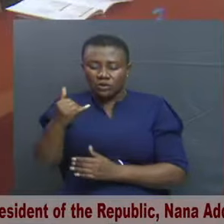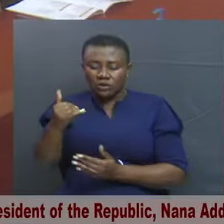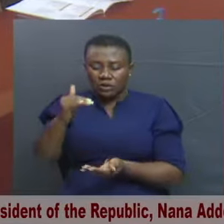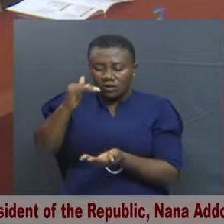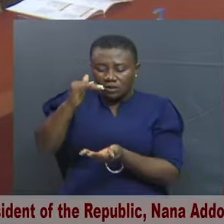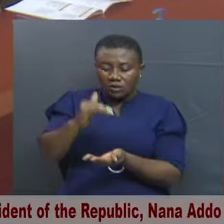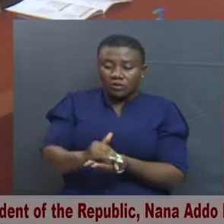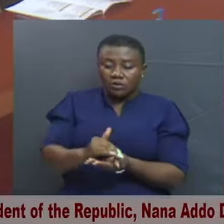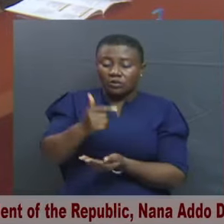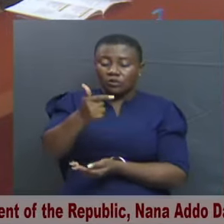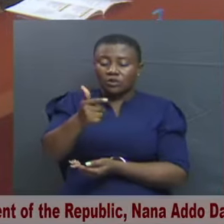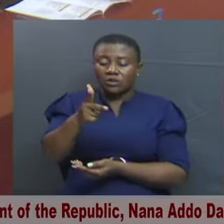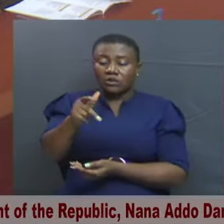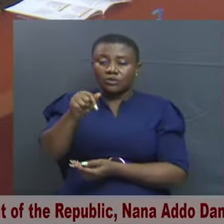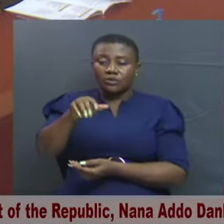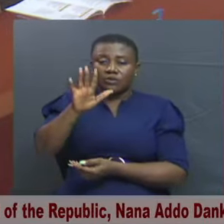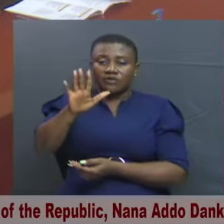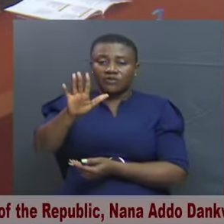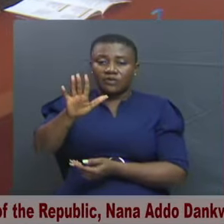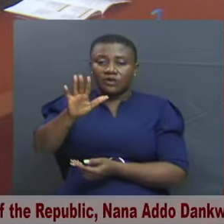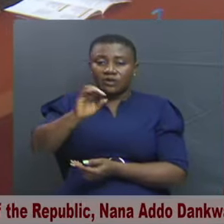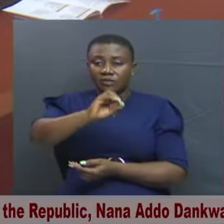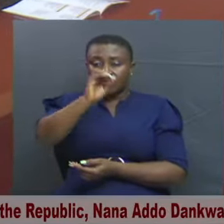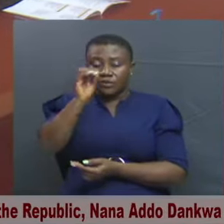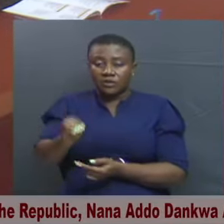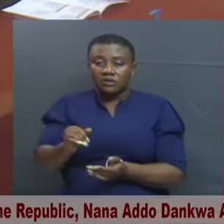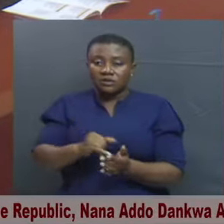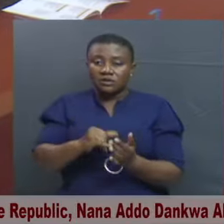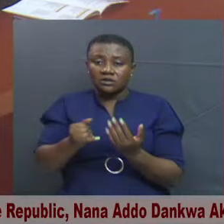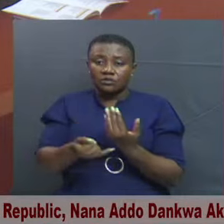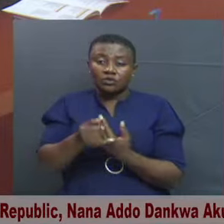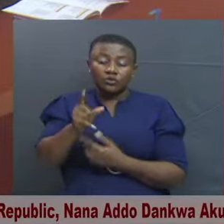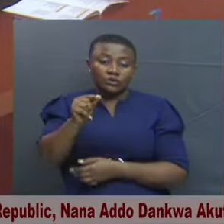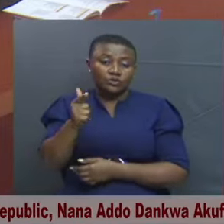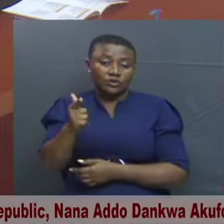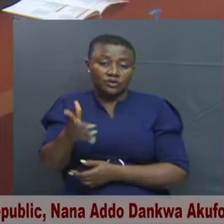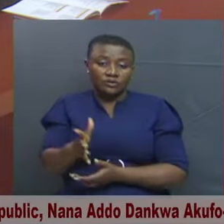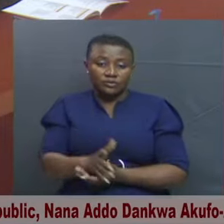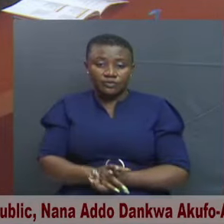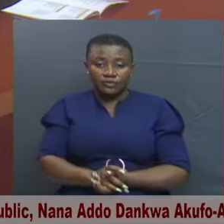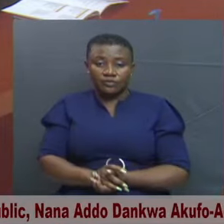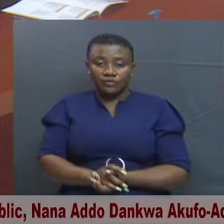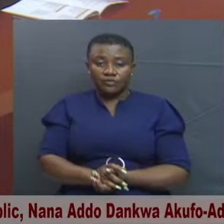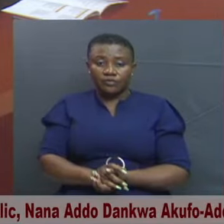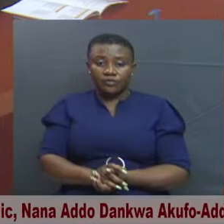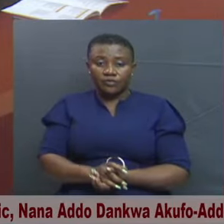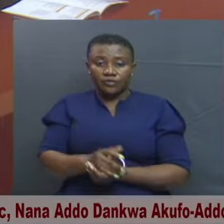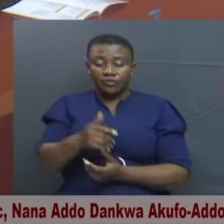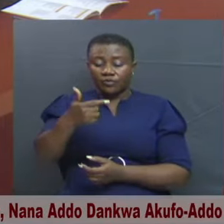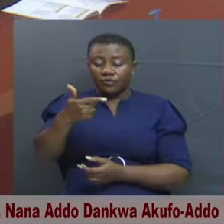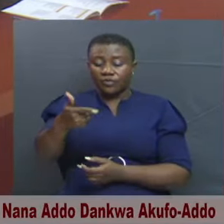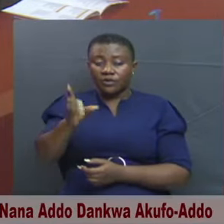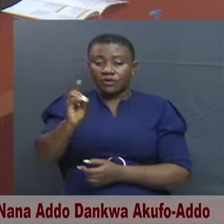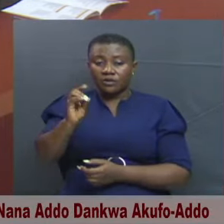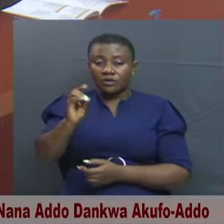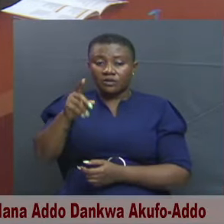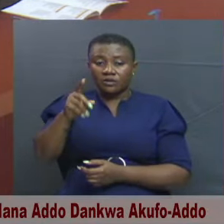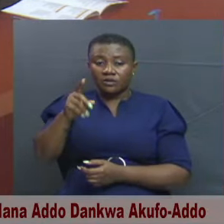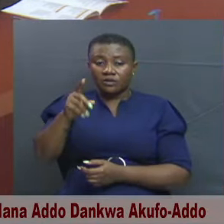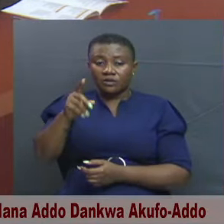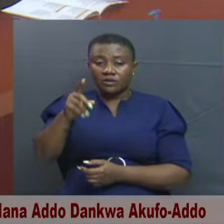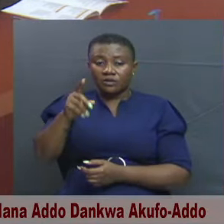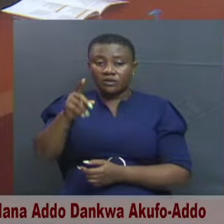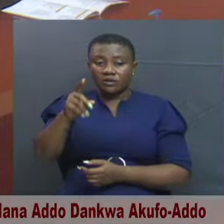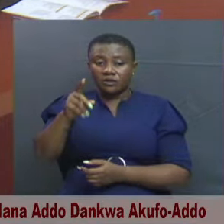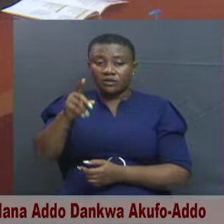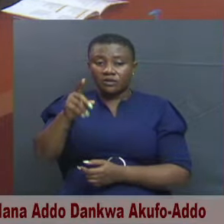to 23.5% in January 2025 real GDP growth for the first three quarters of